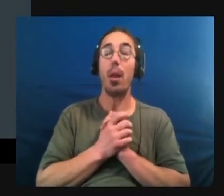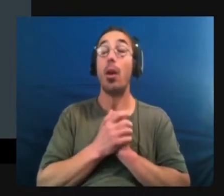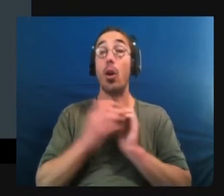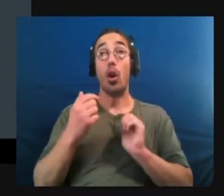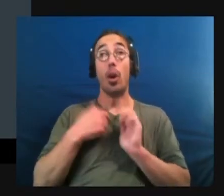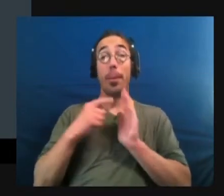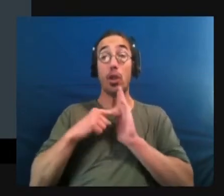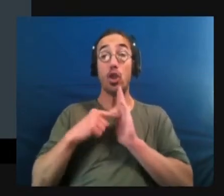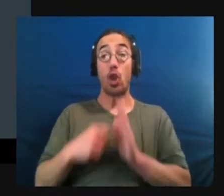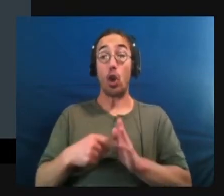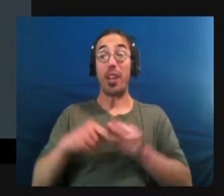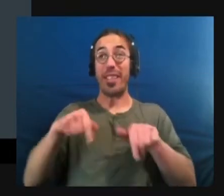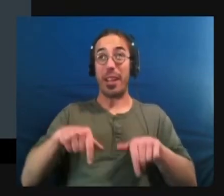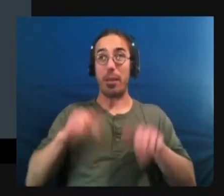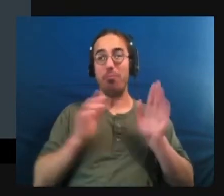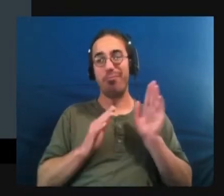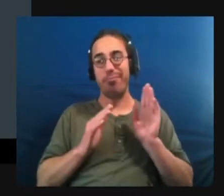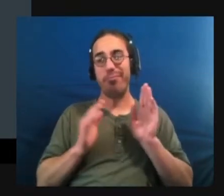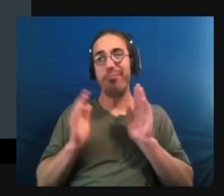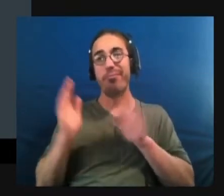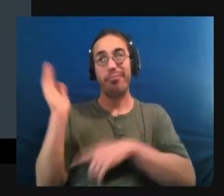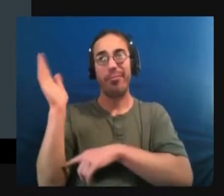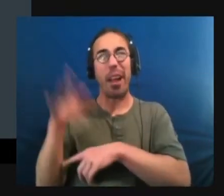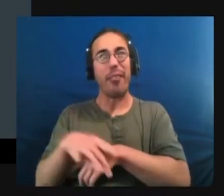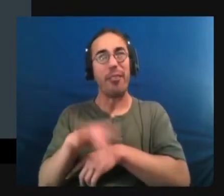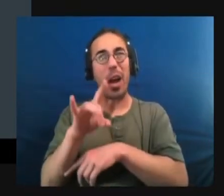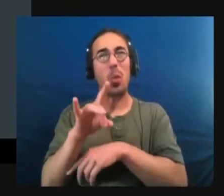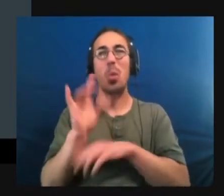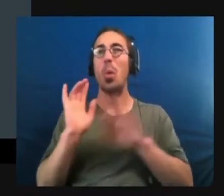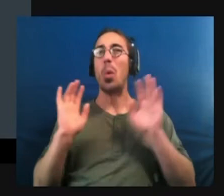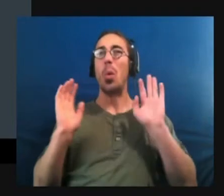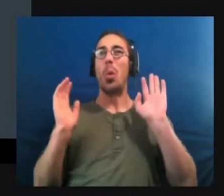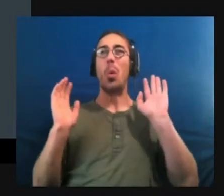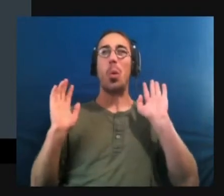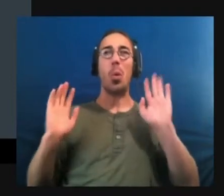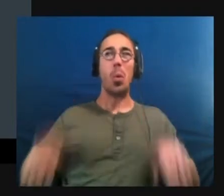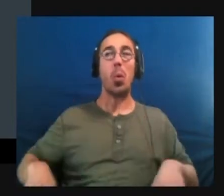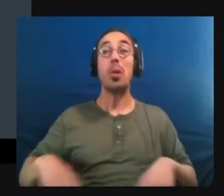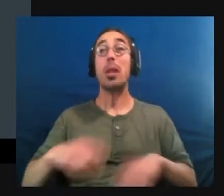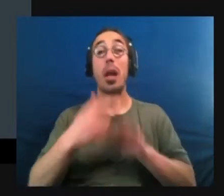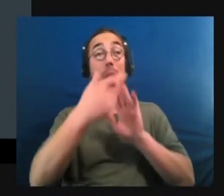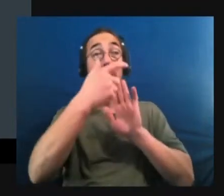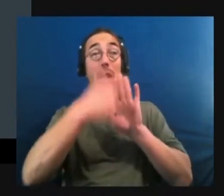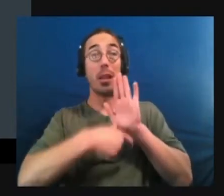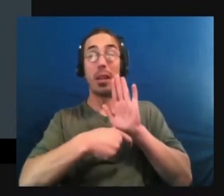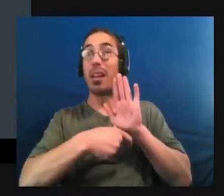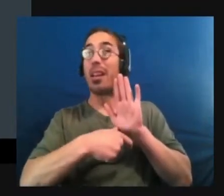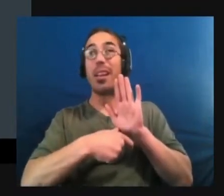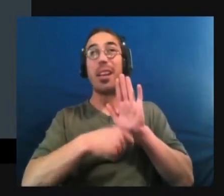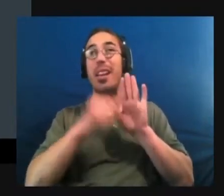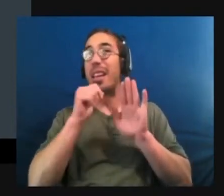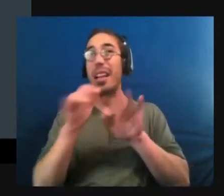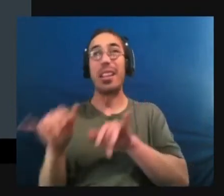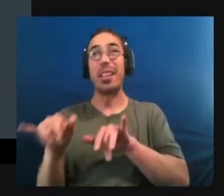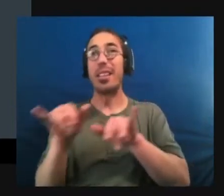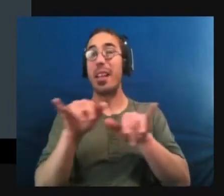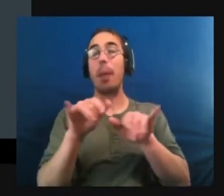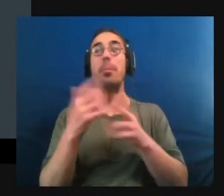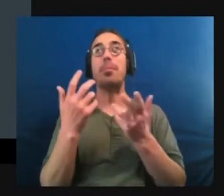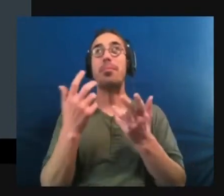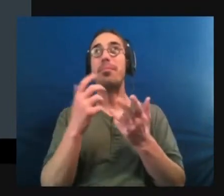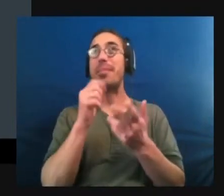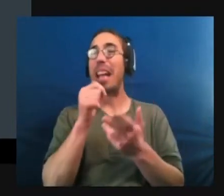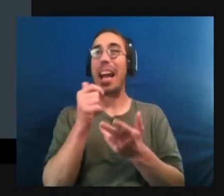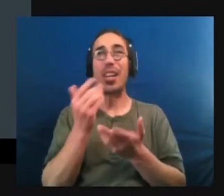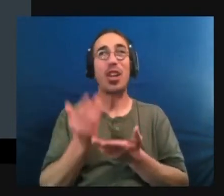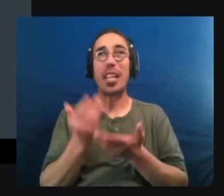this presentation, I found this and I said, you know what? The literature is not going to be able to give me really what